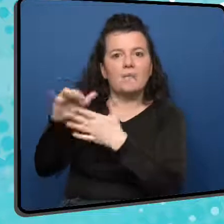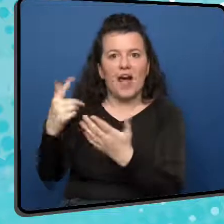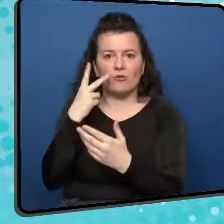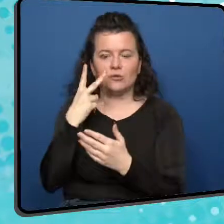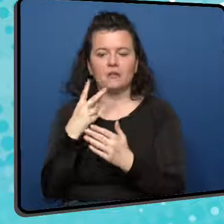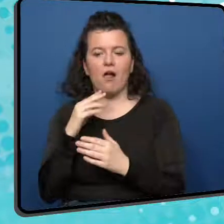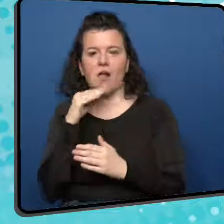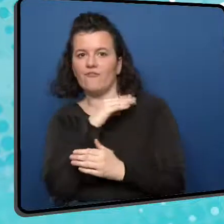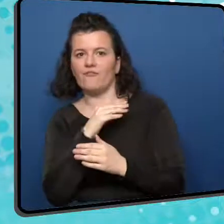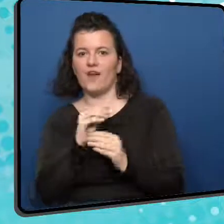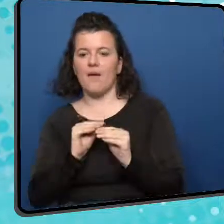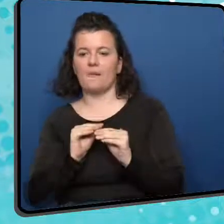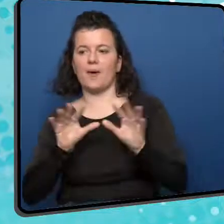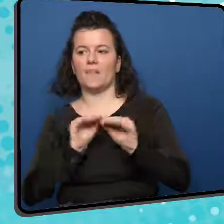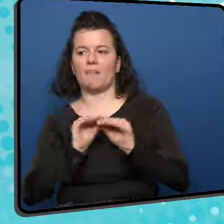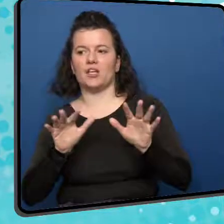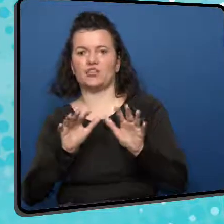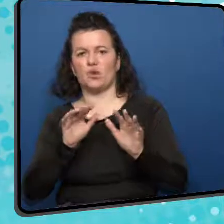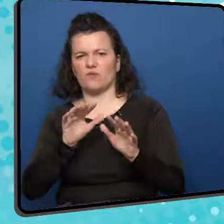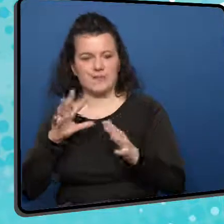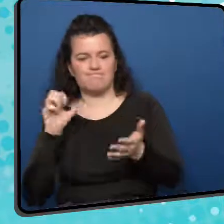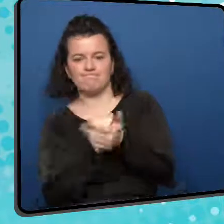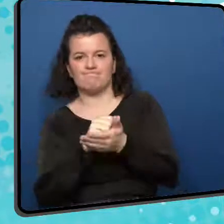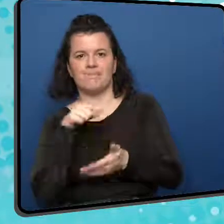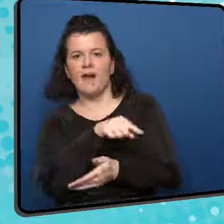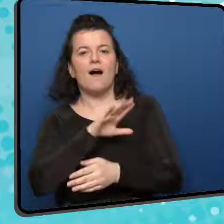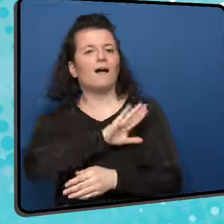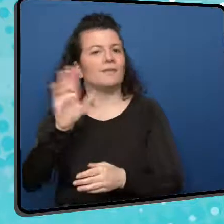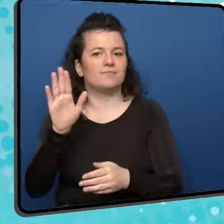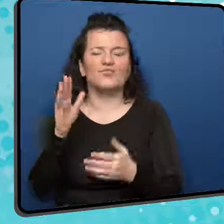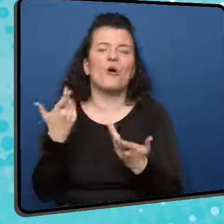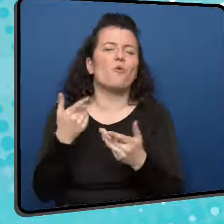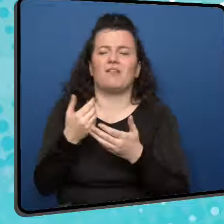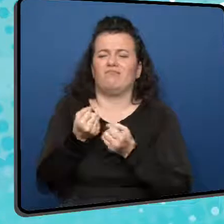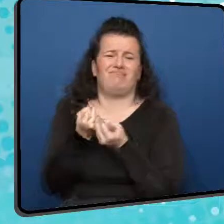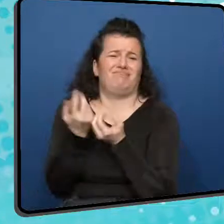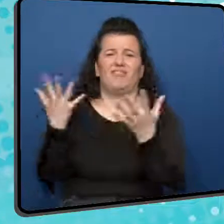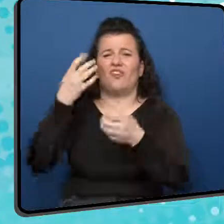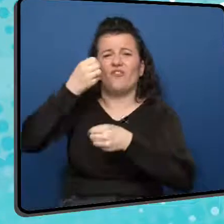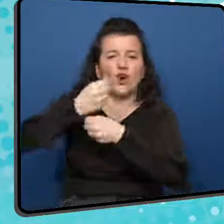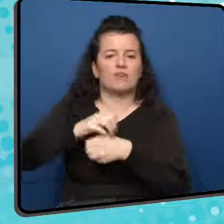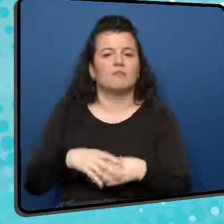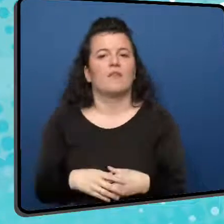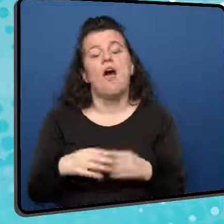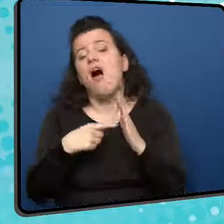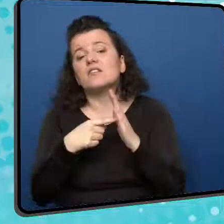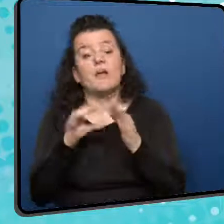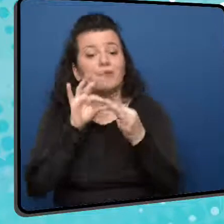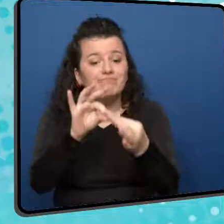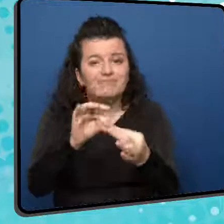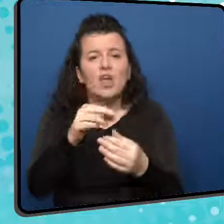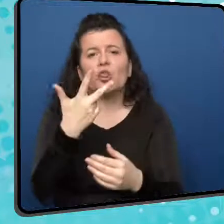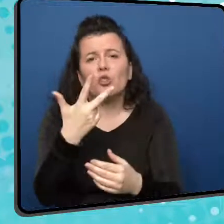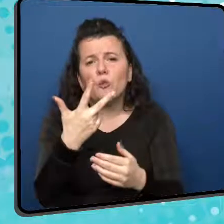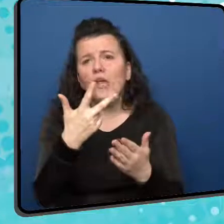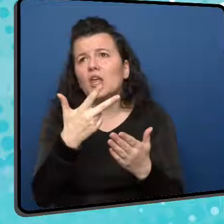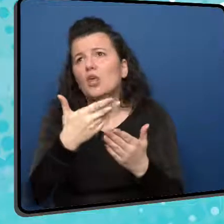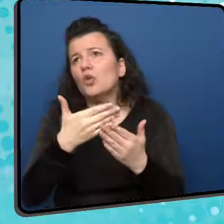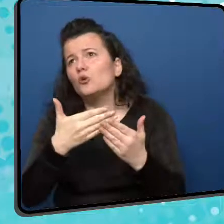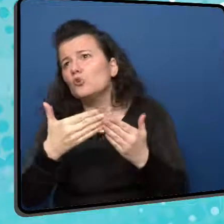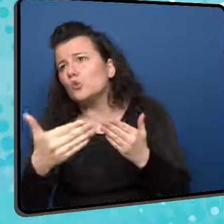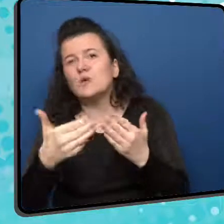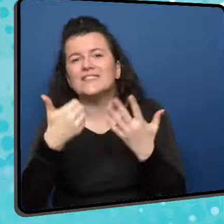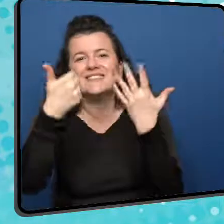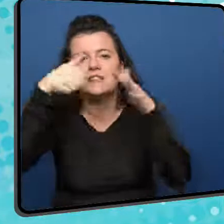and projects are typically somewhere between 3 and 6 months, you're just constantly changing, and that's what keeps it fresh and